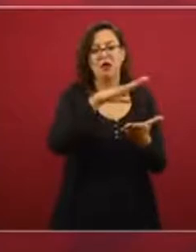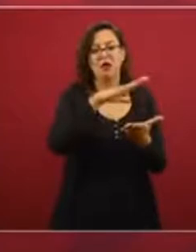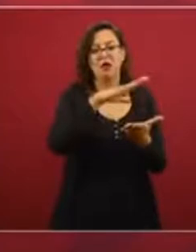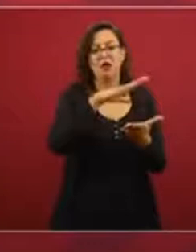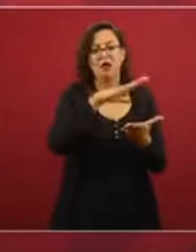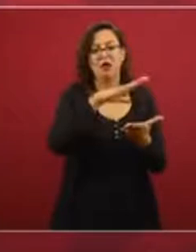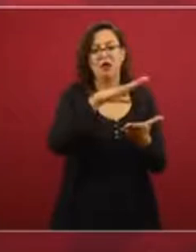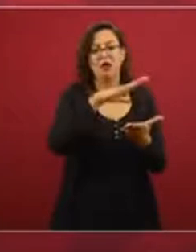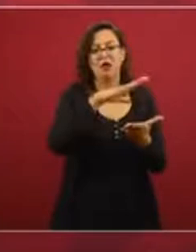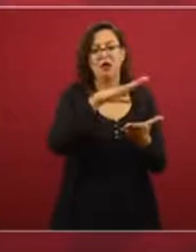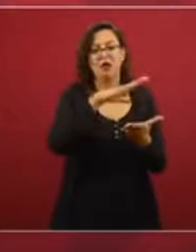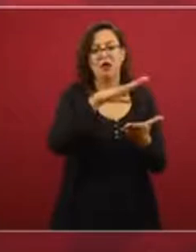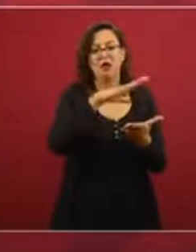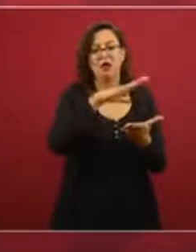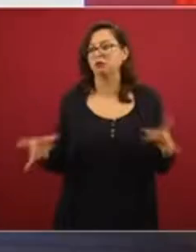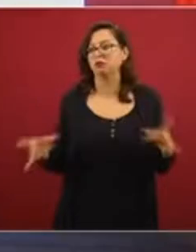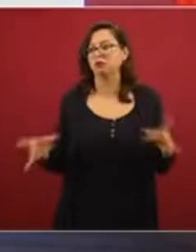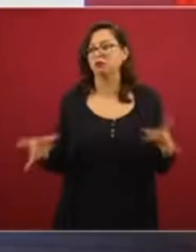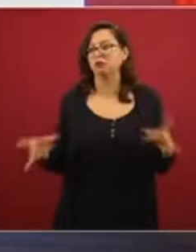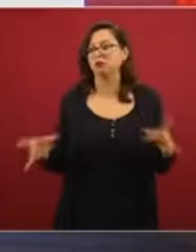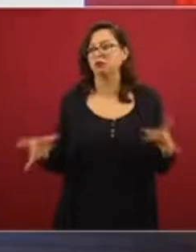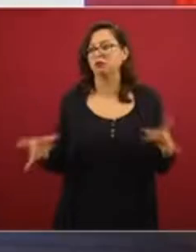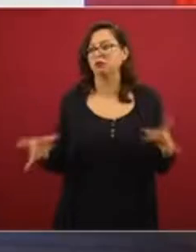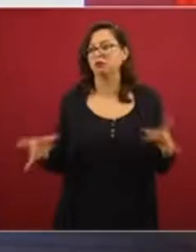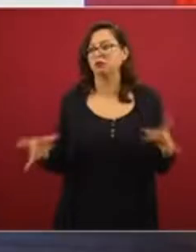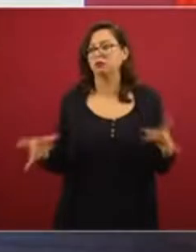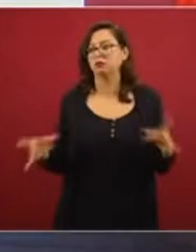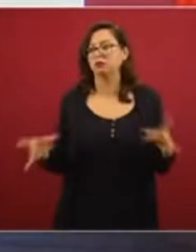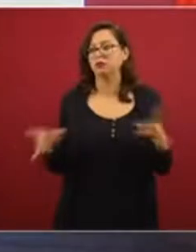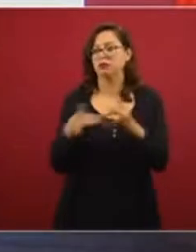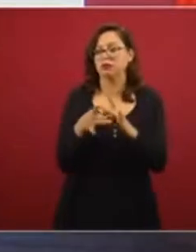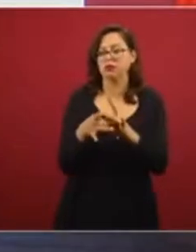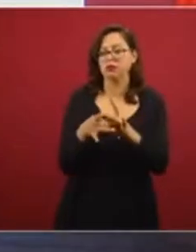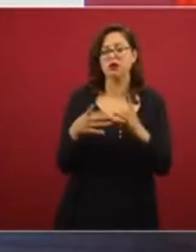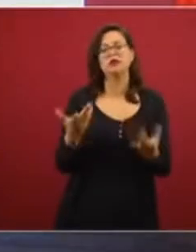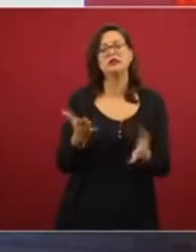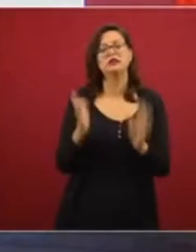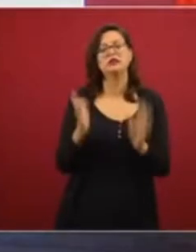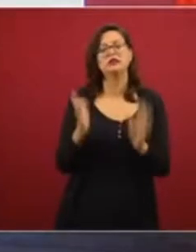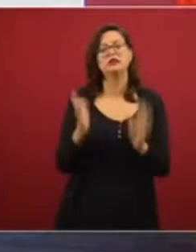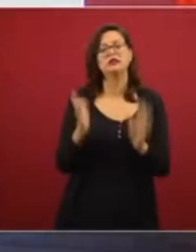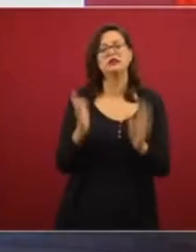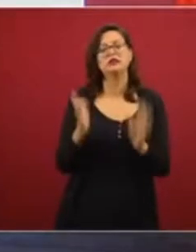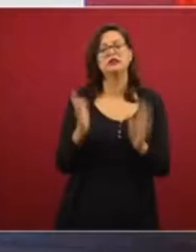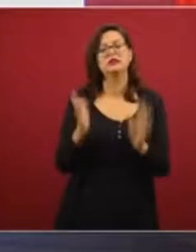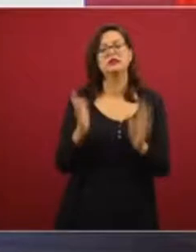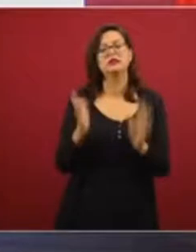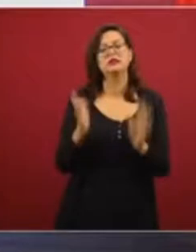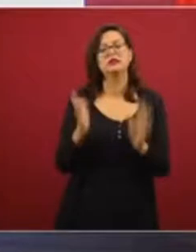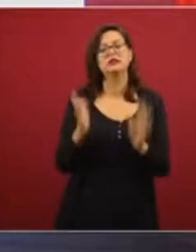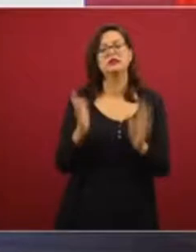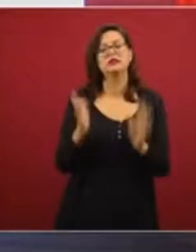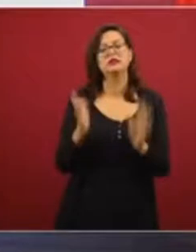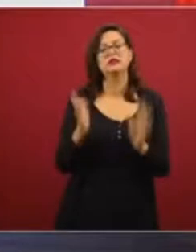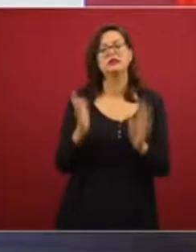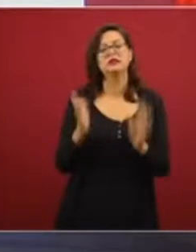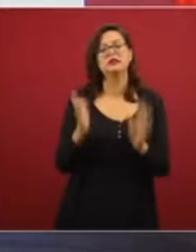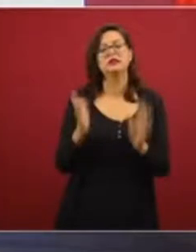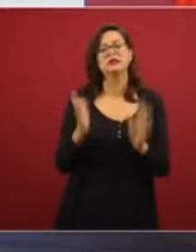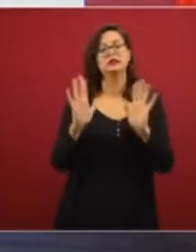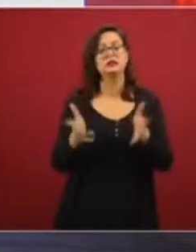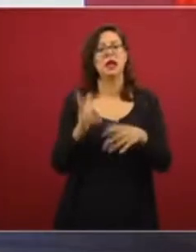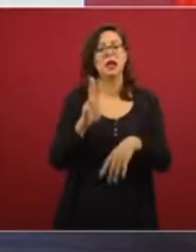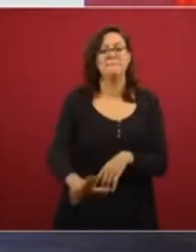or that that's what we're trying to do. Esto ya me lo habían preguntado el martes pasado, creo que. And they had asked me this last